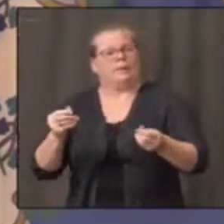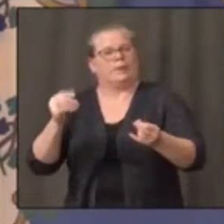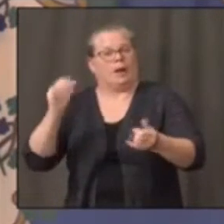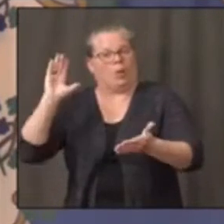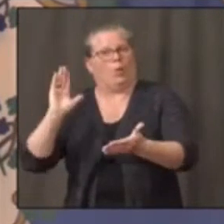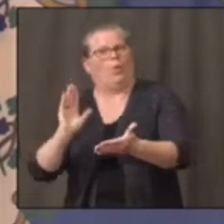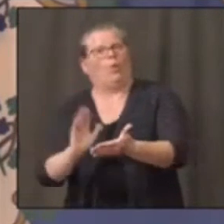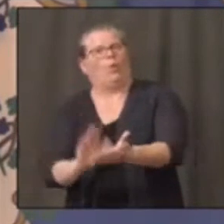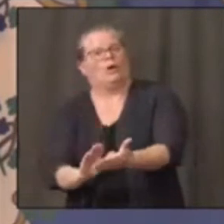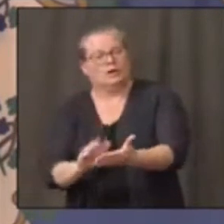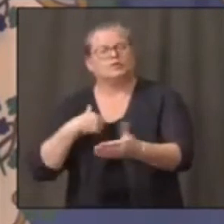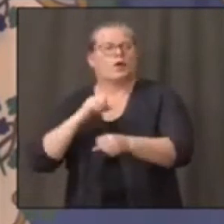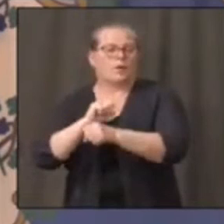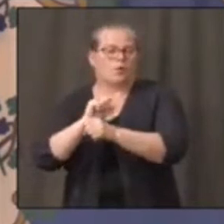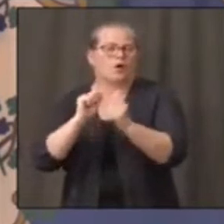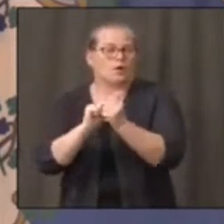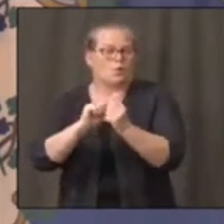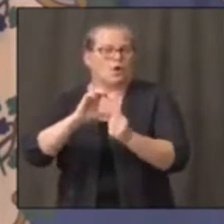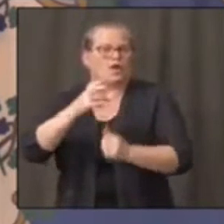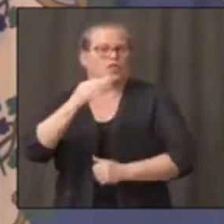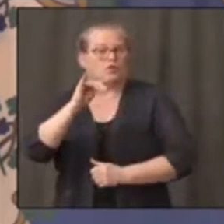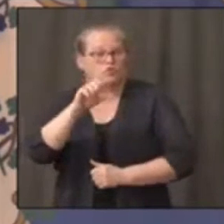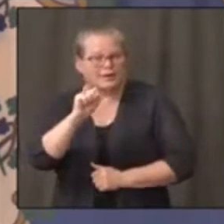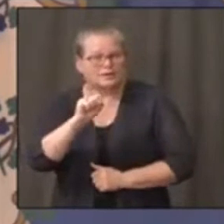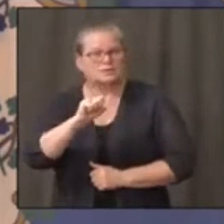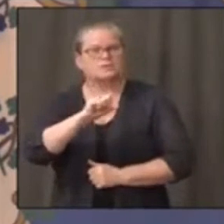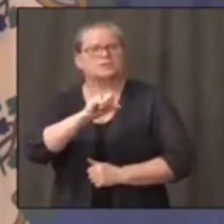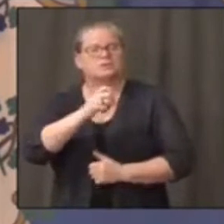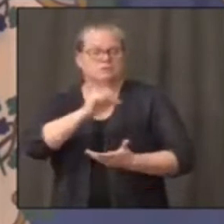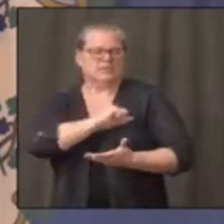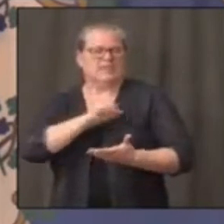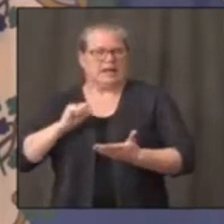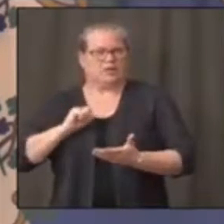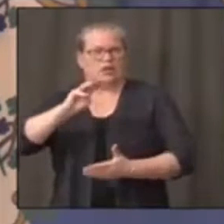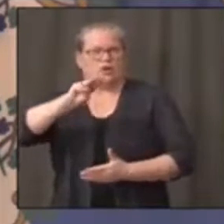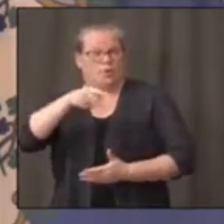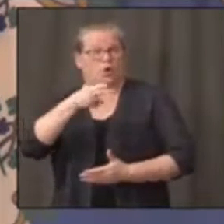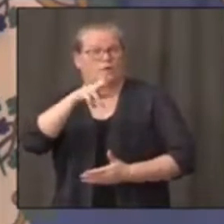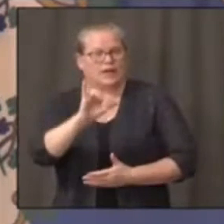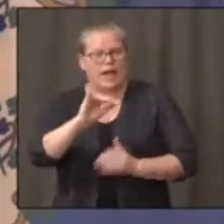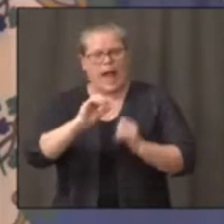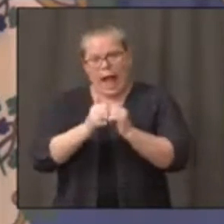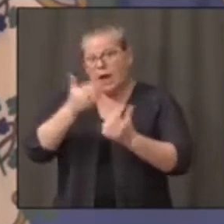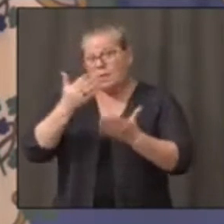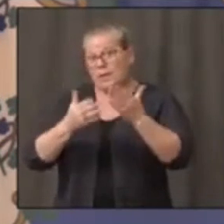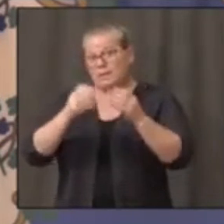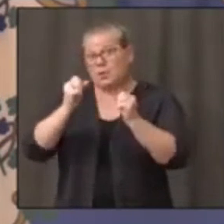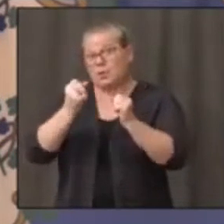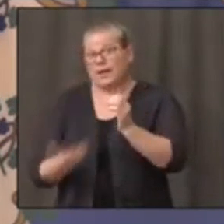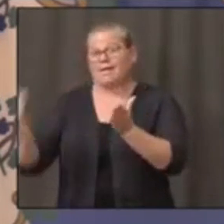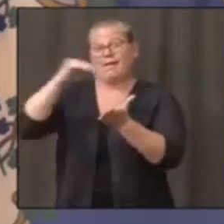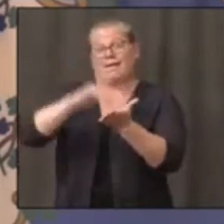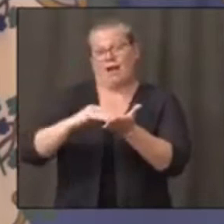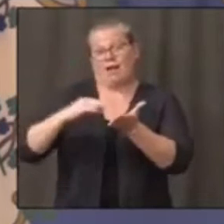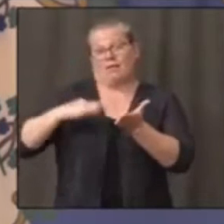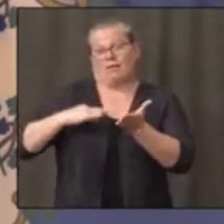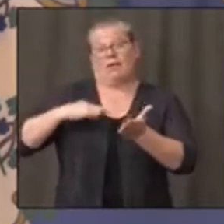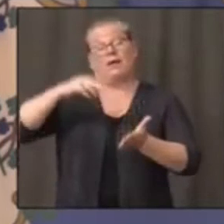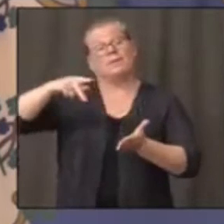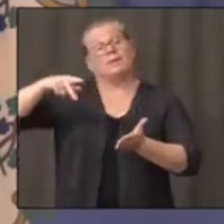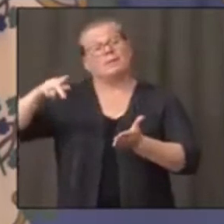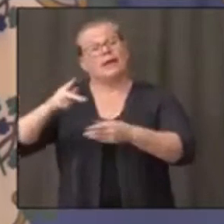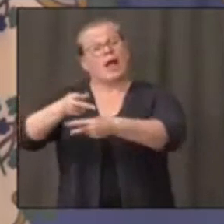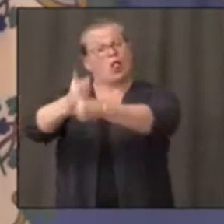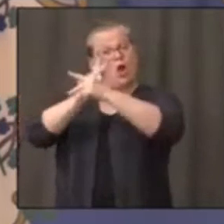and in terms of how we can maybe make those PPP loans available to businesses